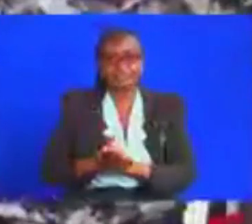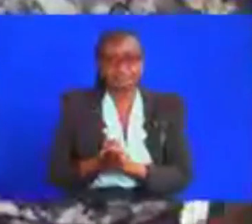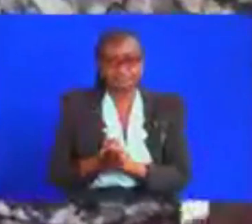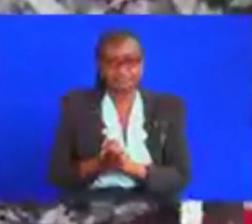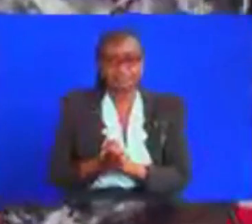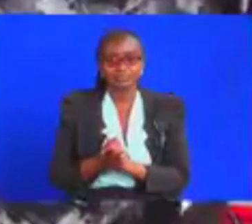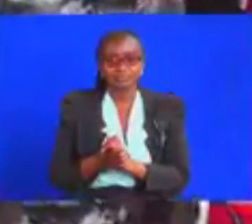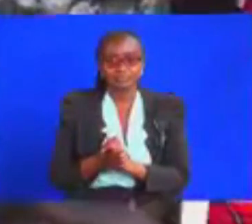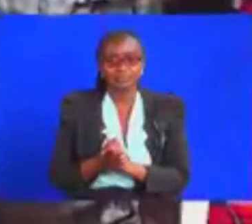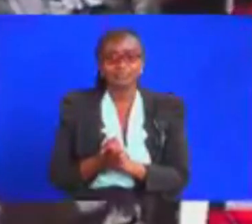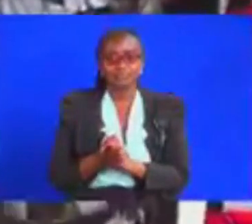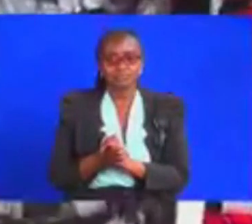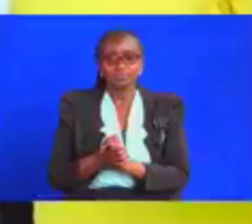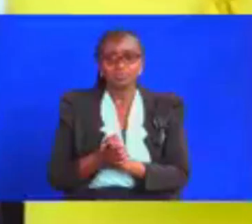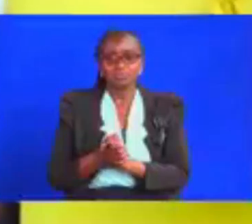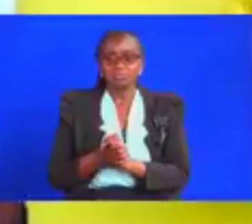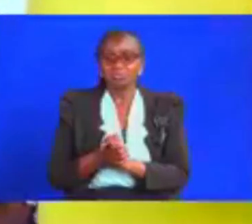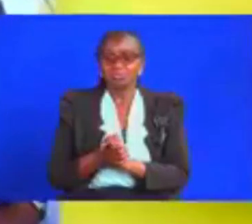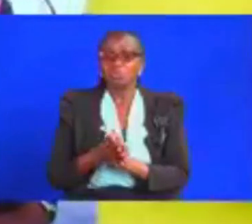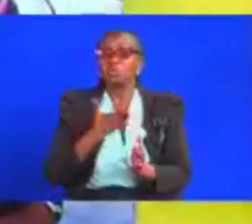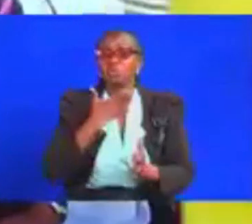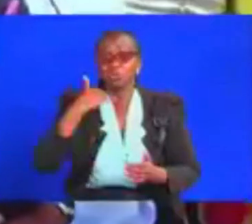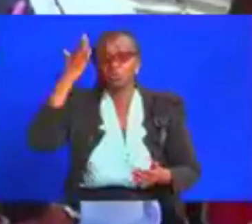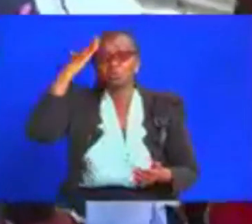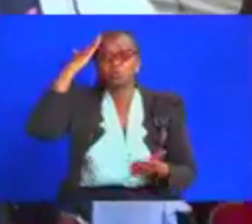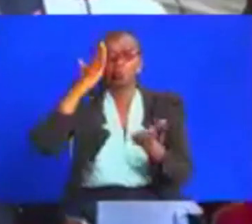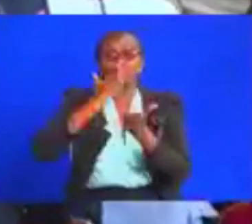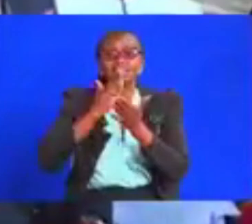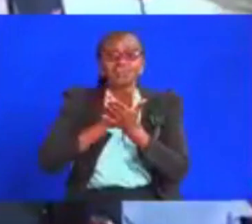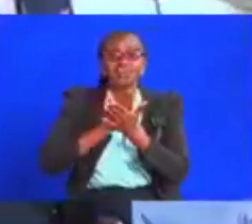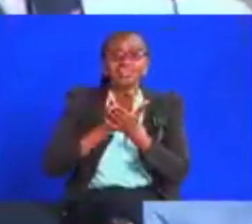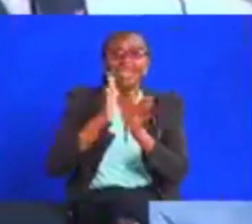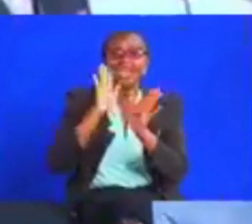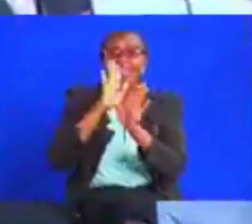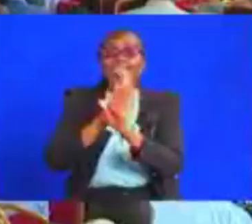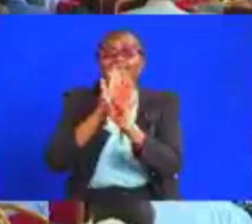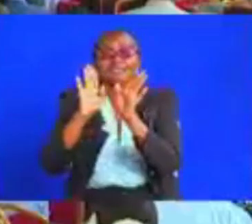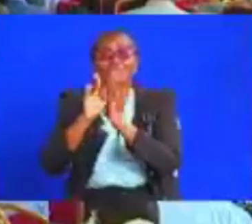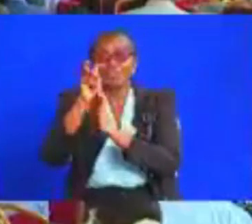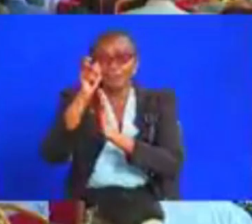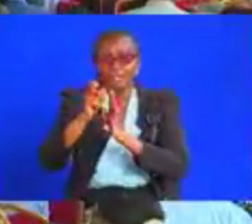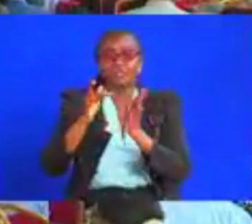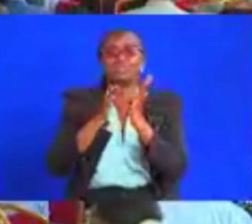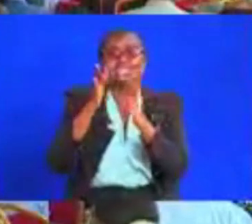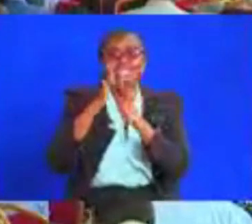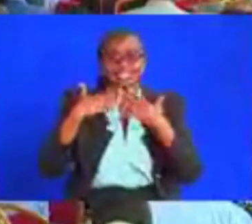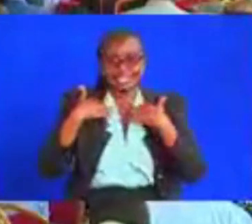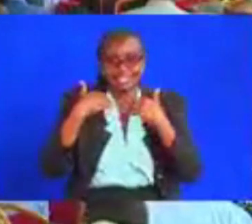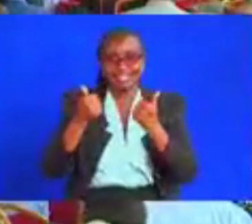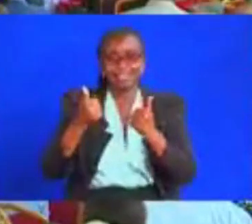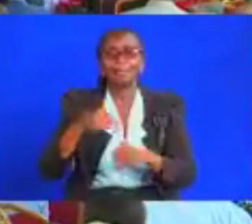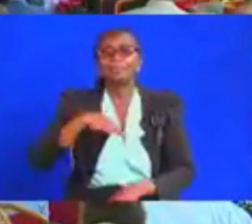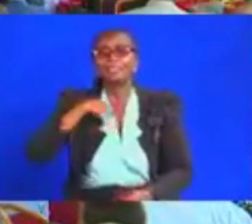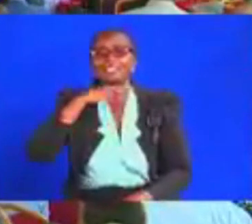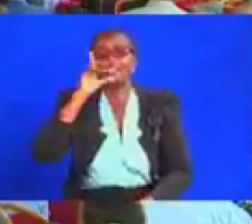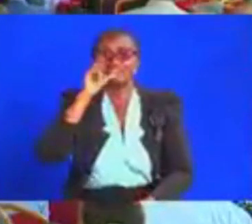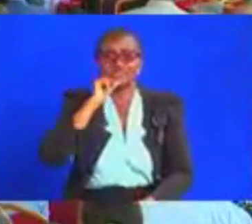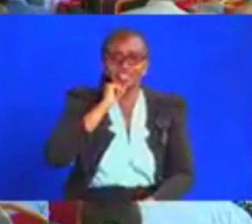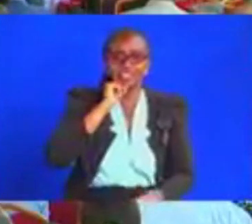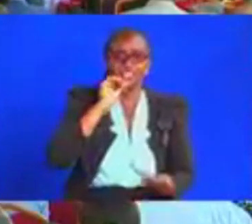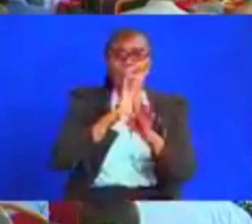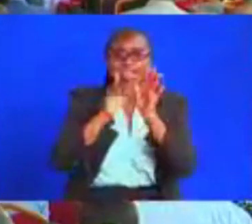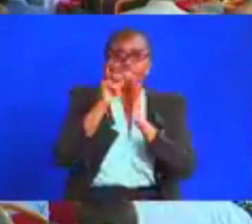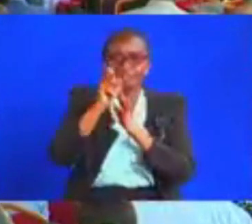Can I tell you the truth? Everybody Jesus healed died.